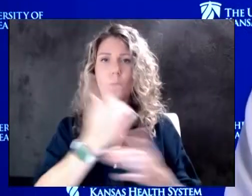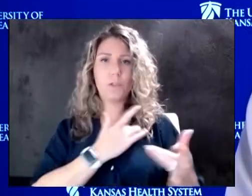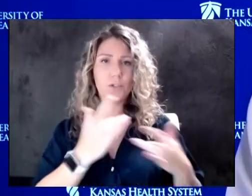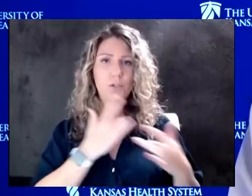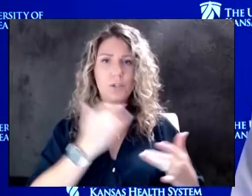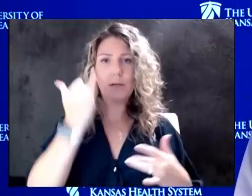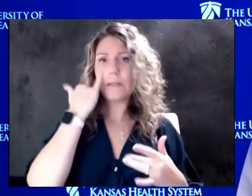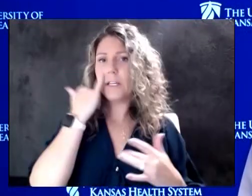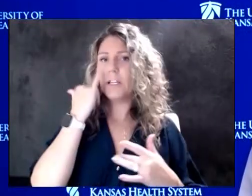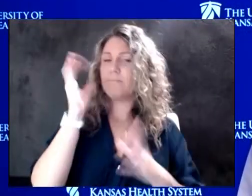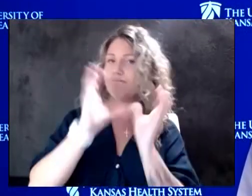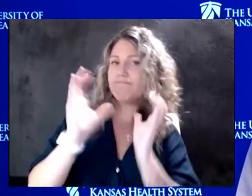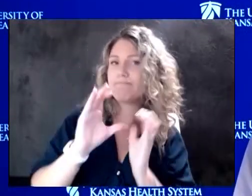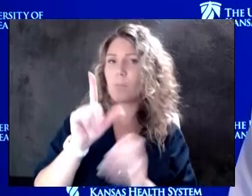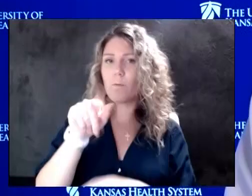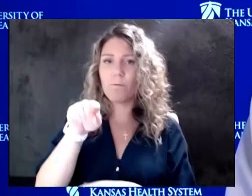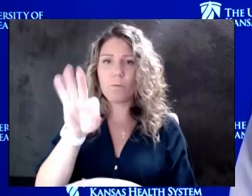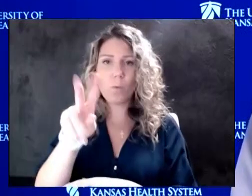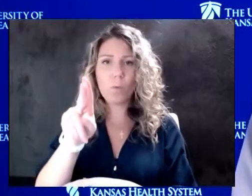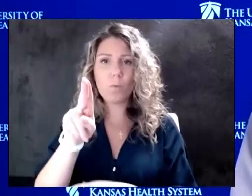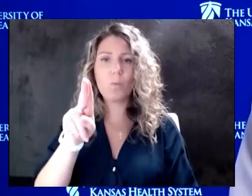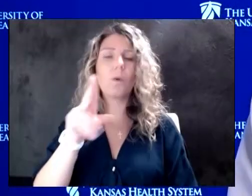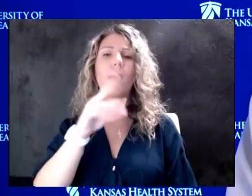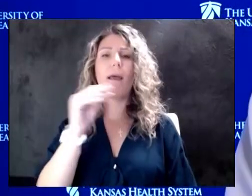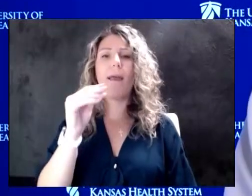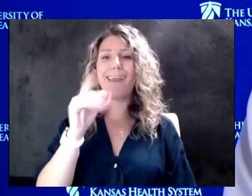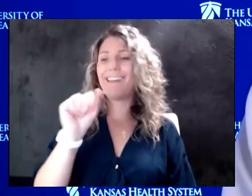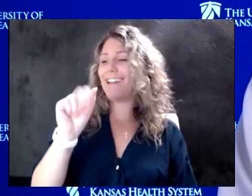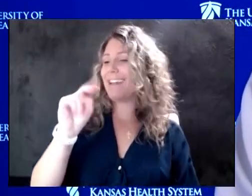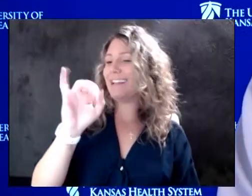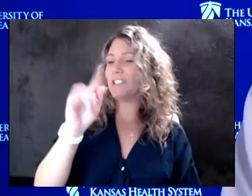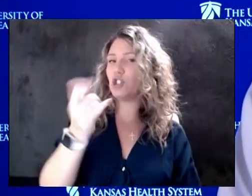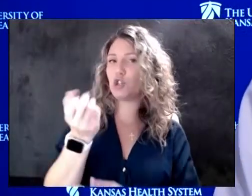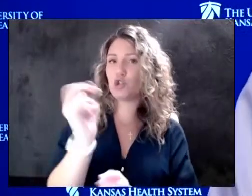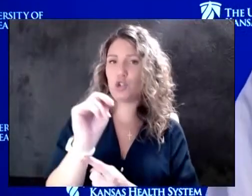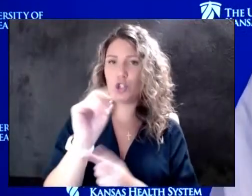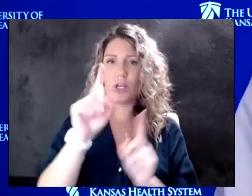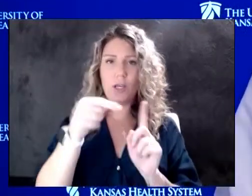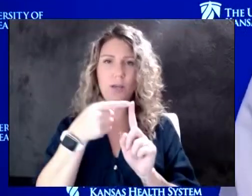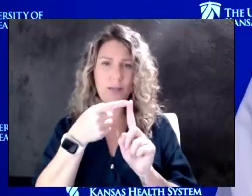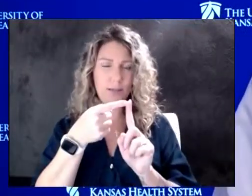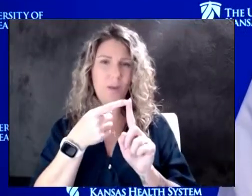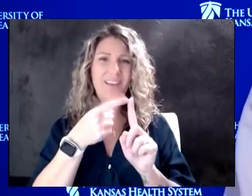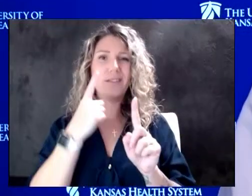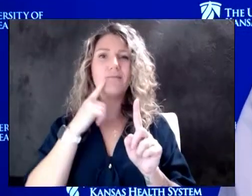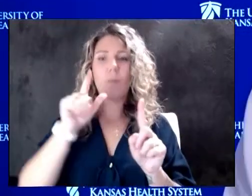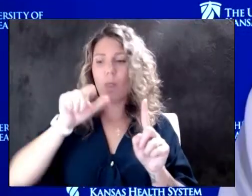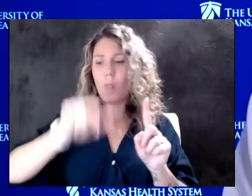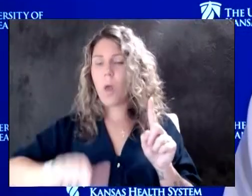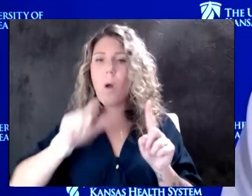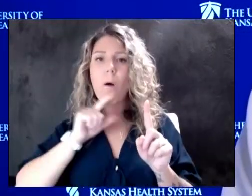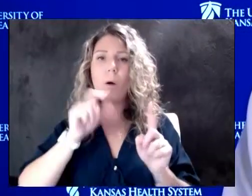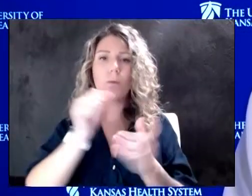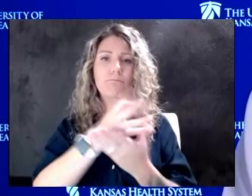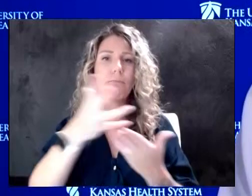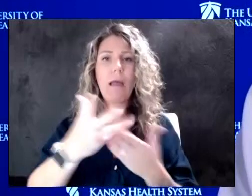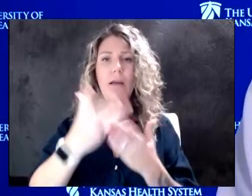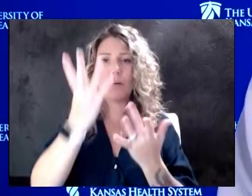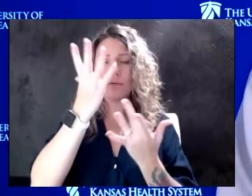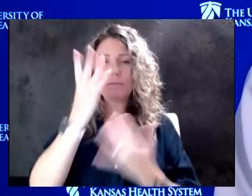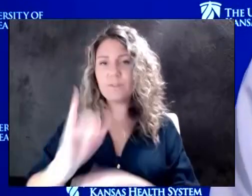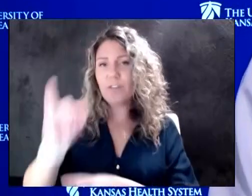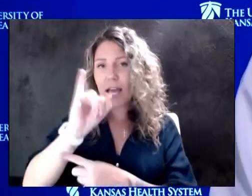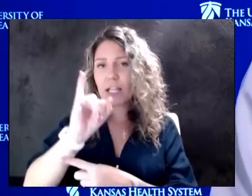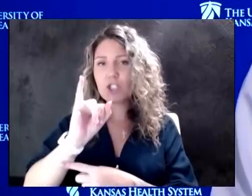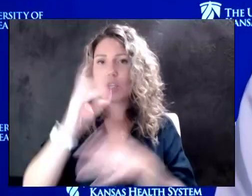test and the antigen test just like this. When there's low amounts of infection in the community, more than